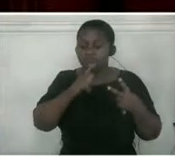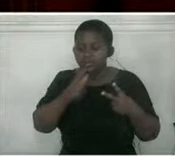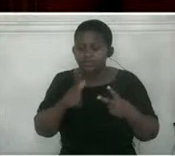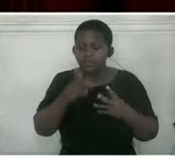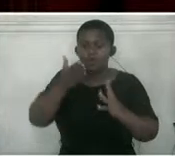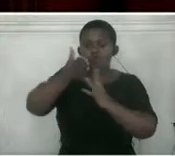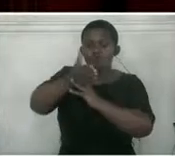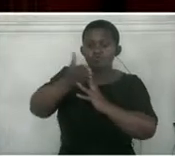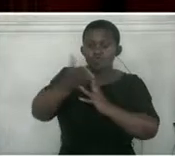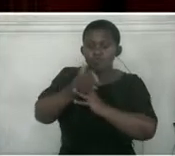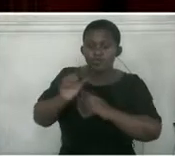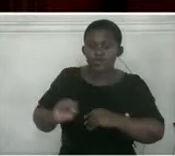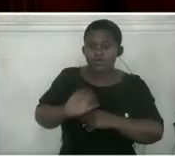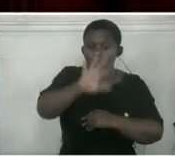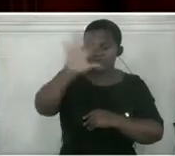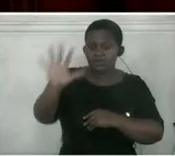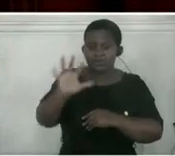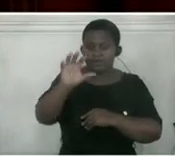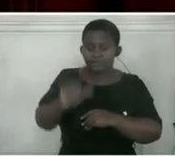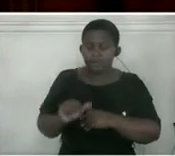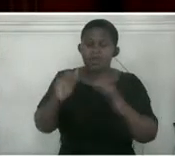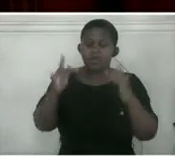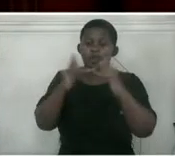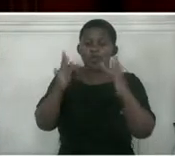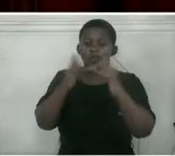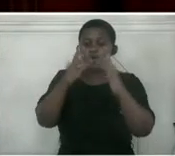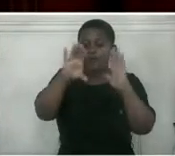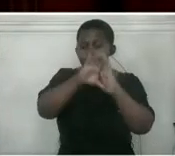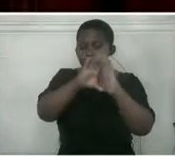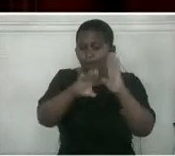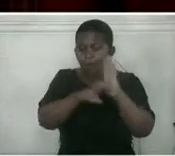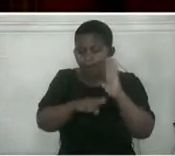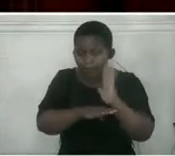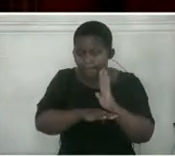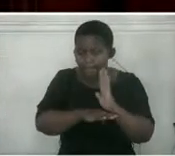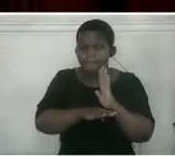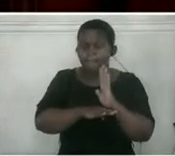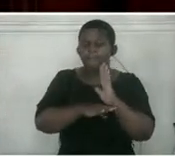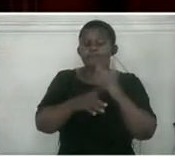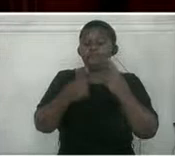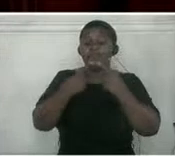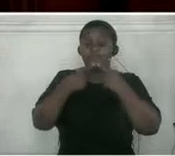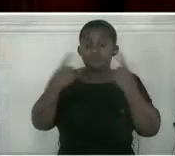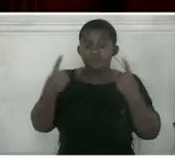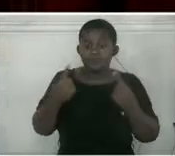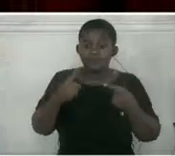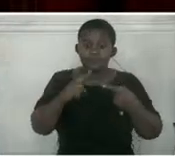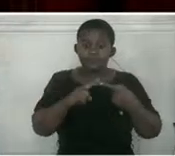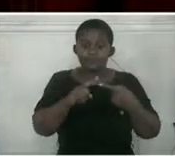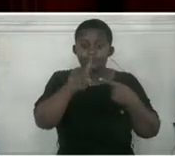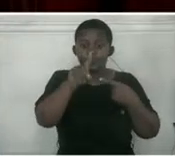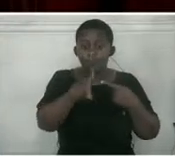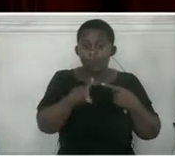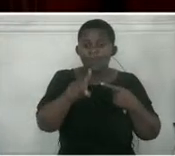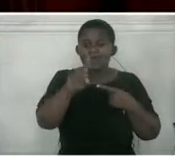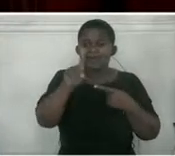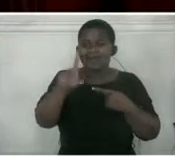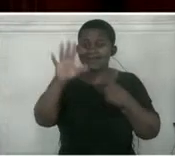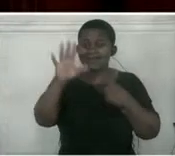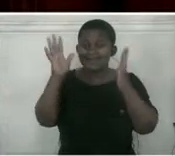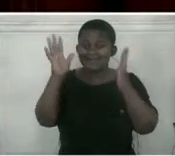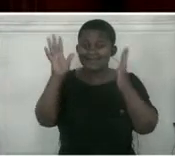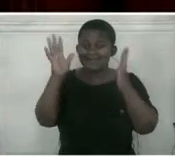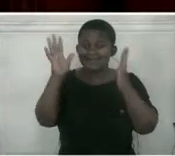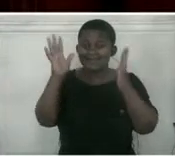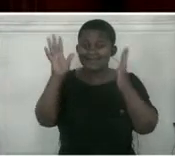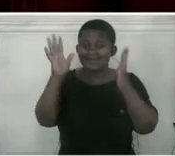South Africa Connect program, broken into, as I mentioned, 110 schools have